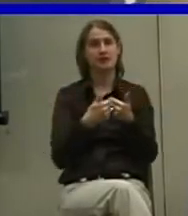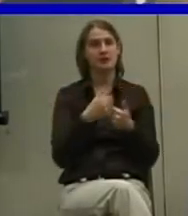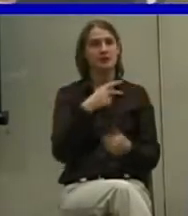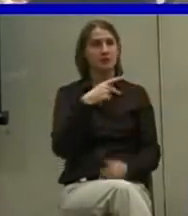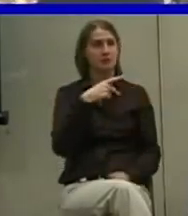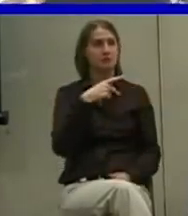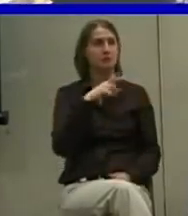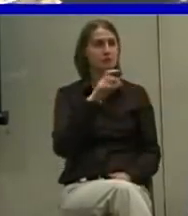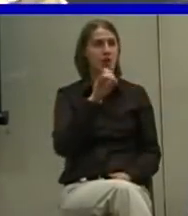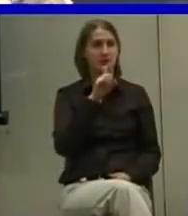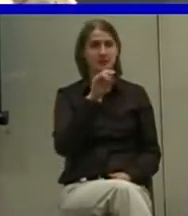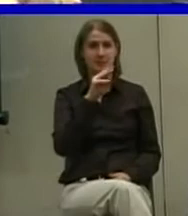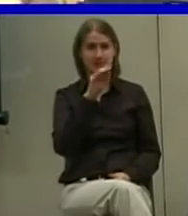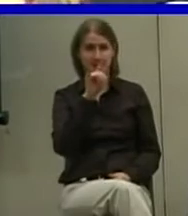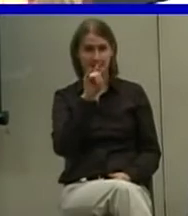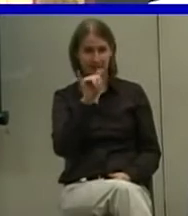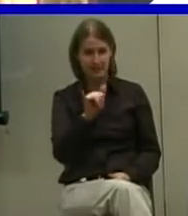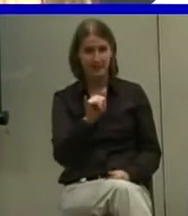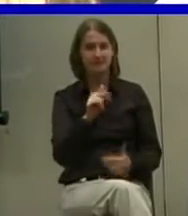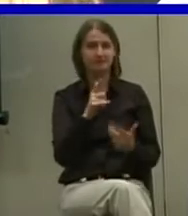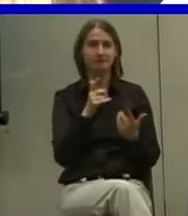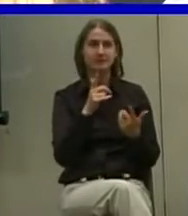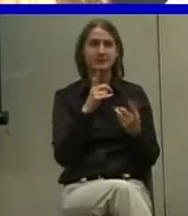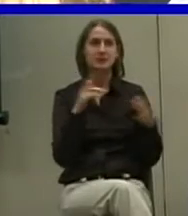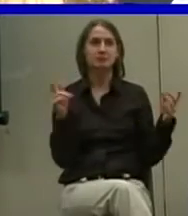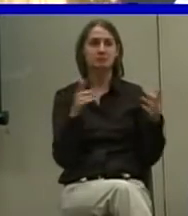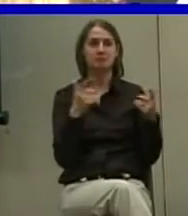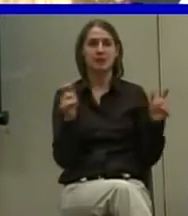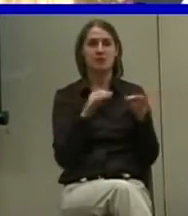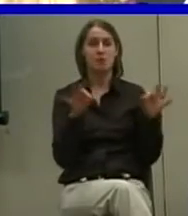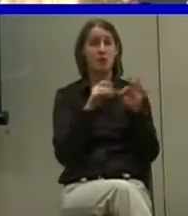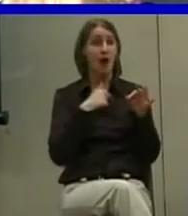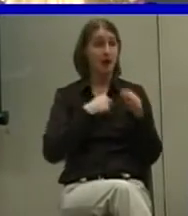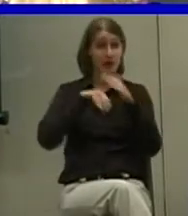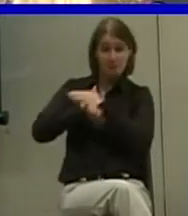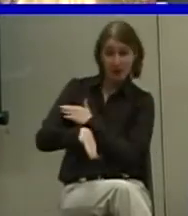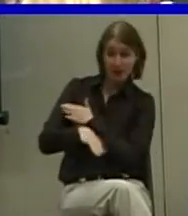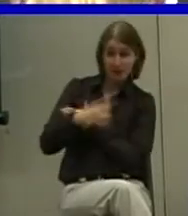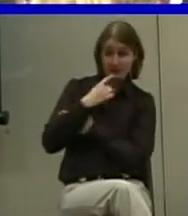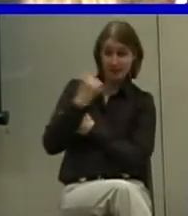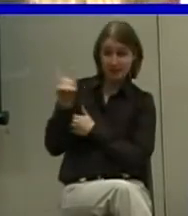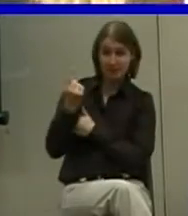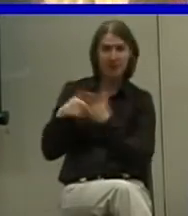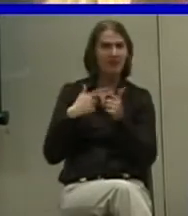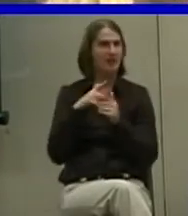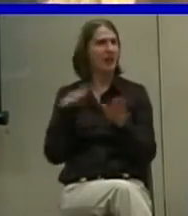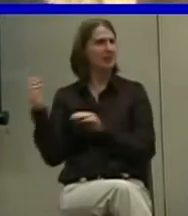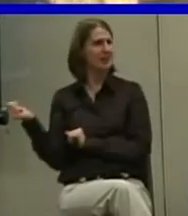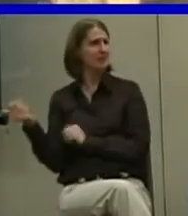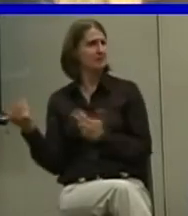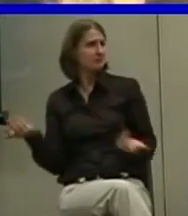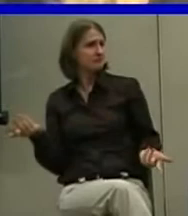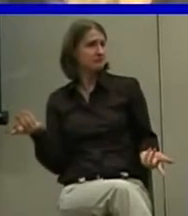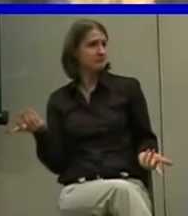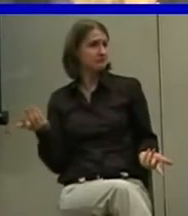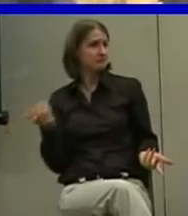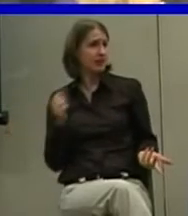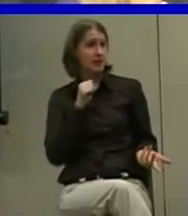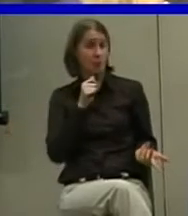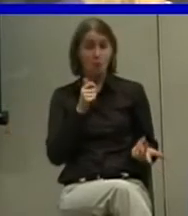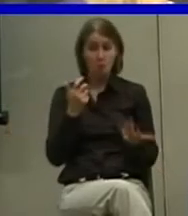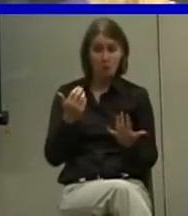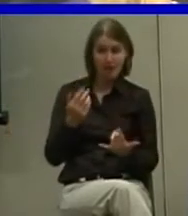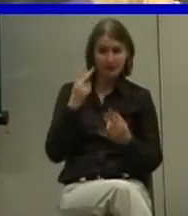giant. And one of the mistakes that I made in here was I keep coming in, saying something, and then leaving immediately without seeing if anything different